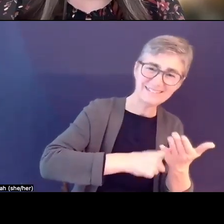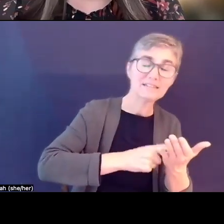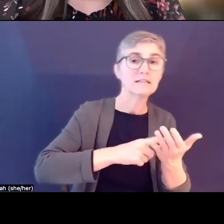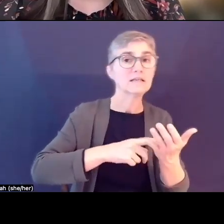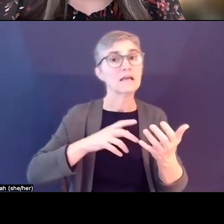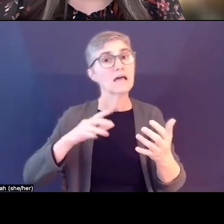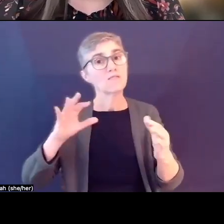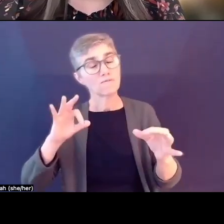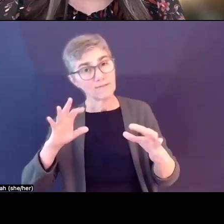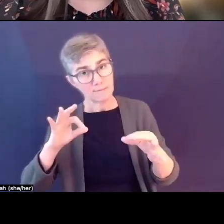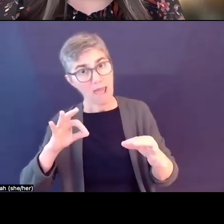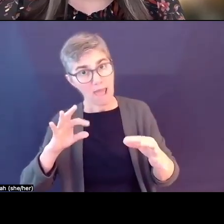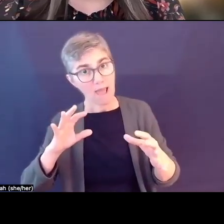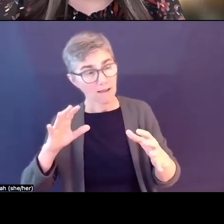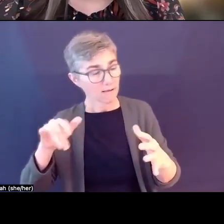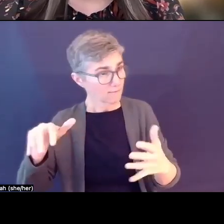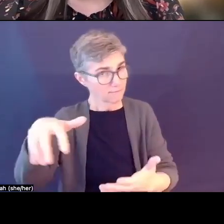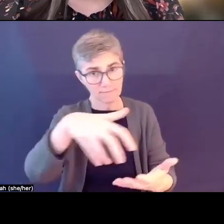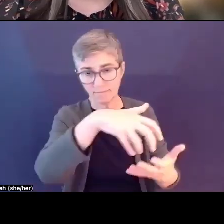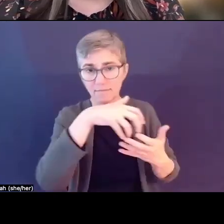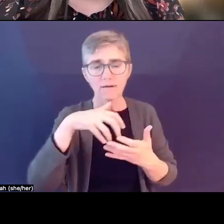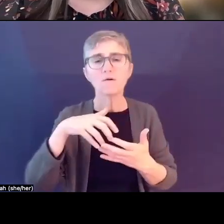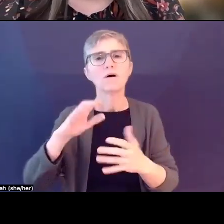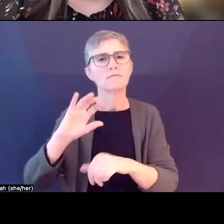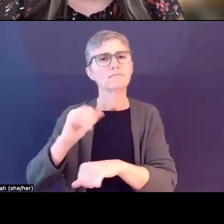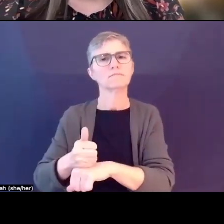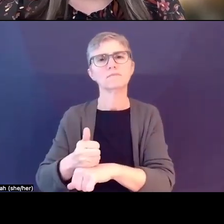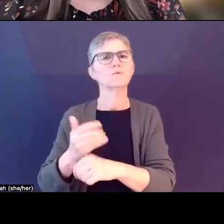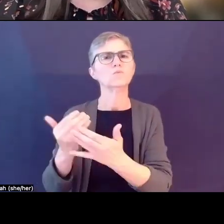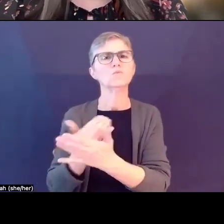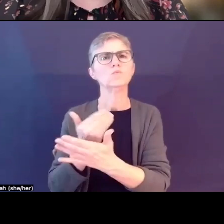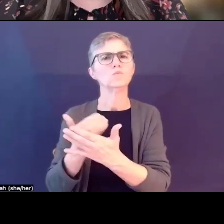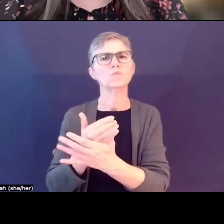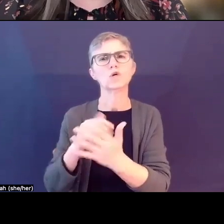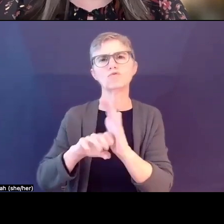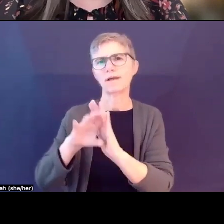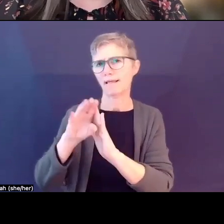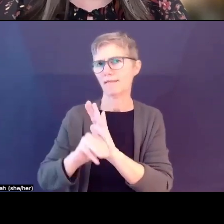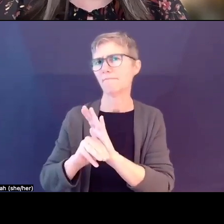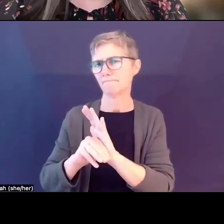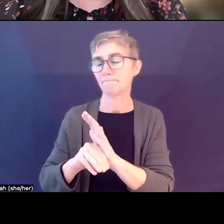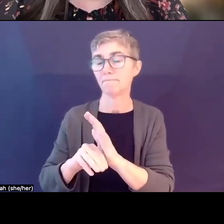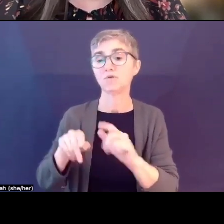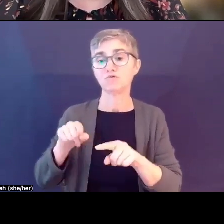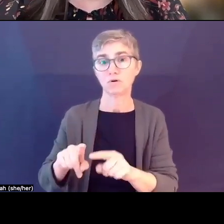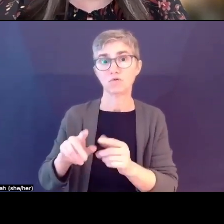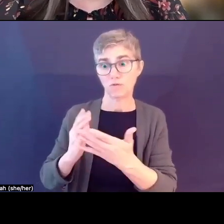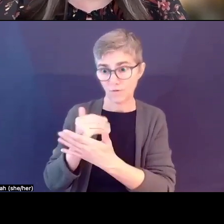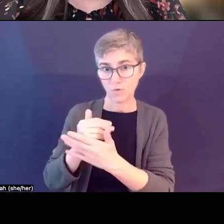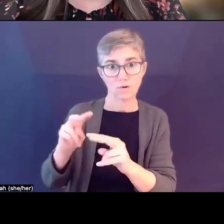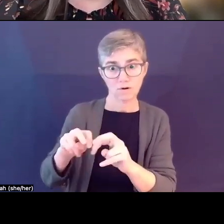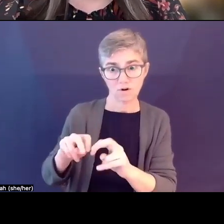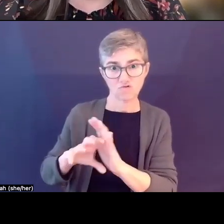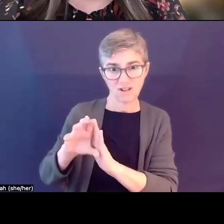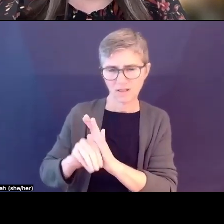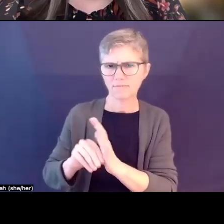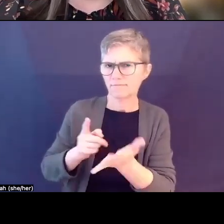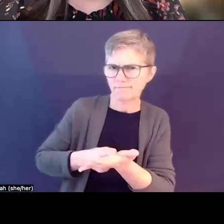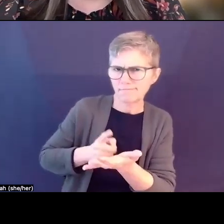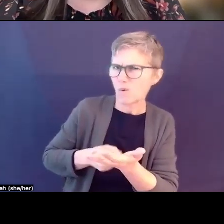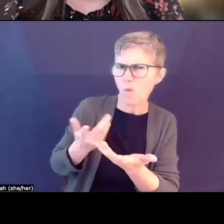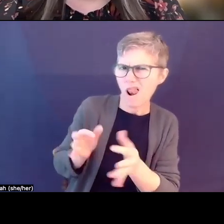leadership implemented a new group curriculum that was reviewed by the CAB. During this review process, CAB members discussed the language